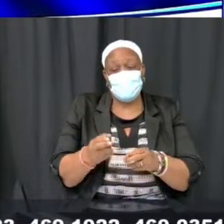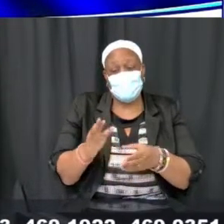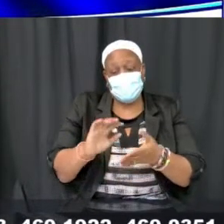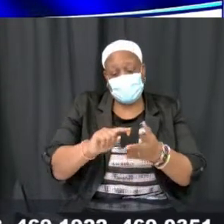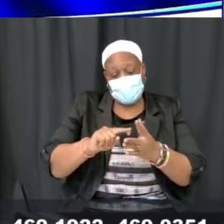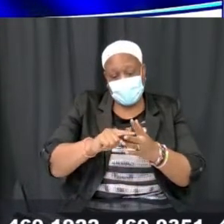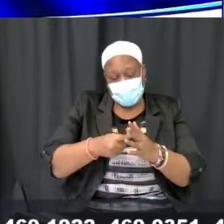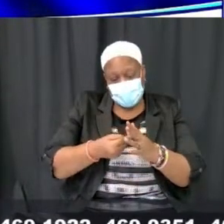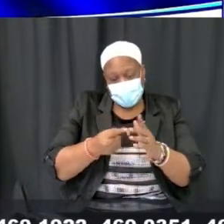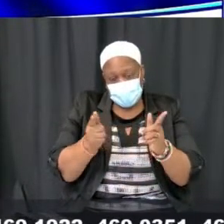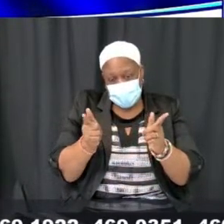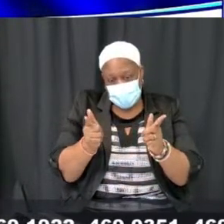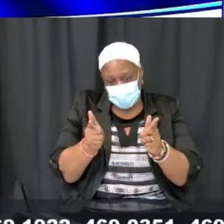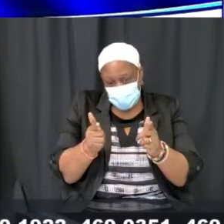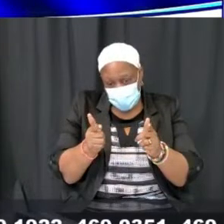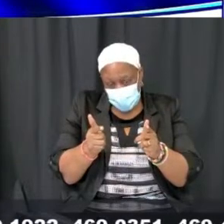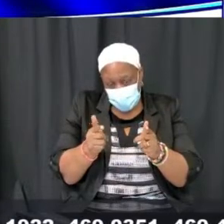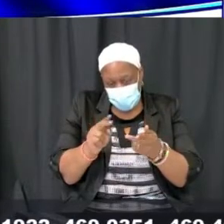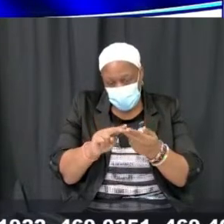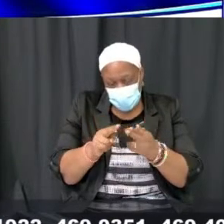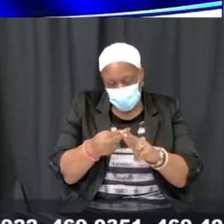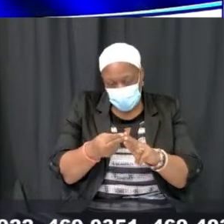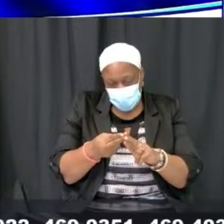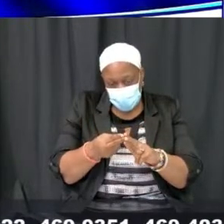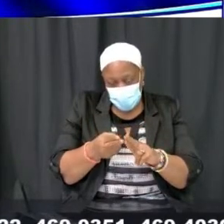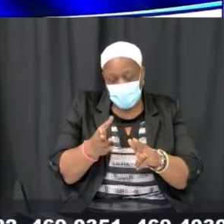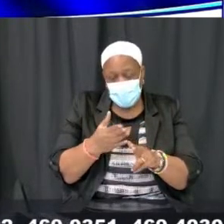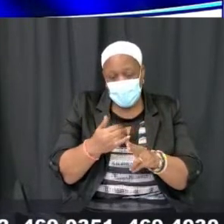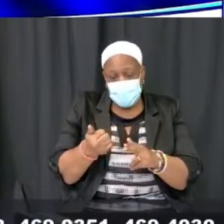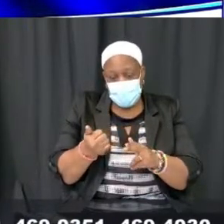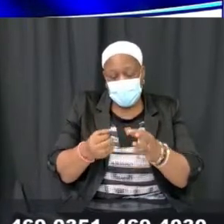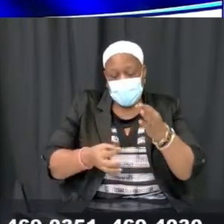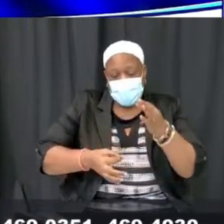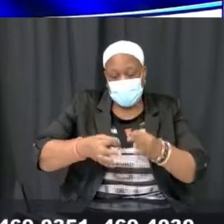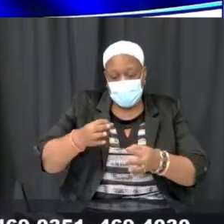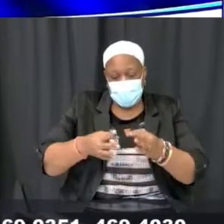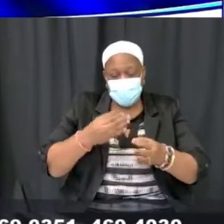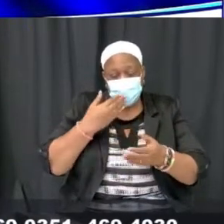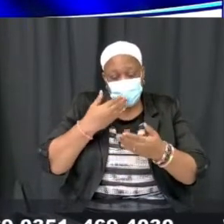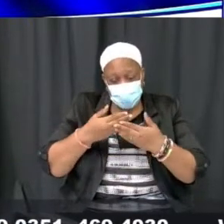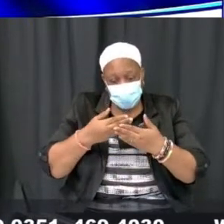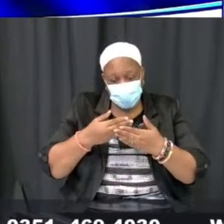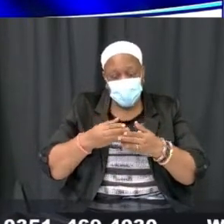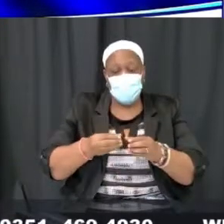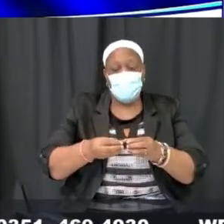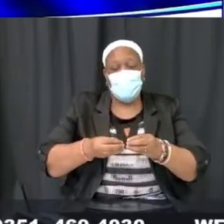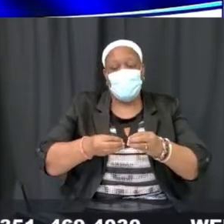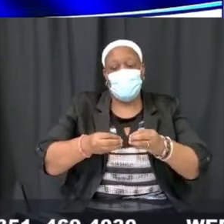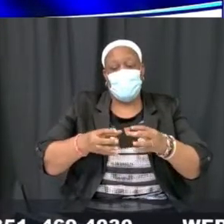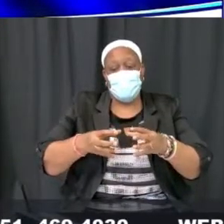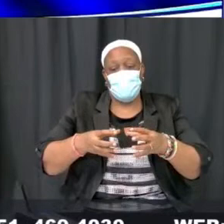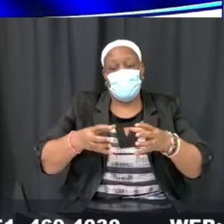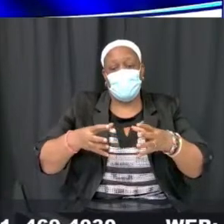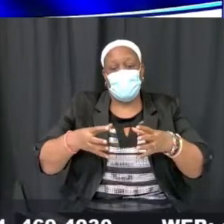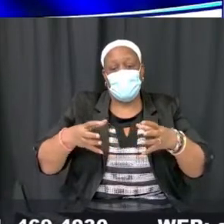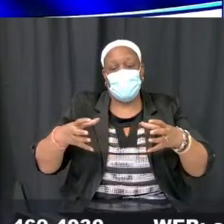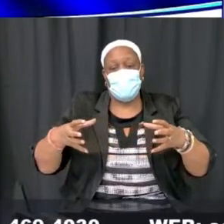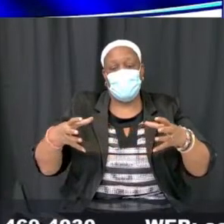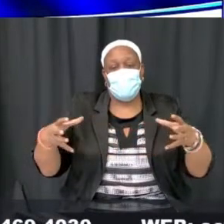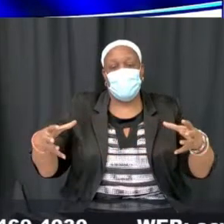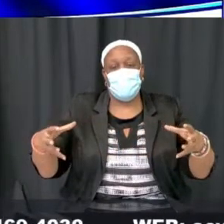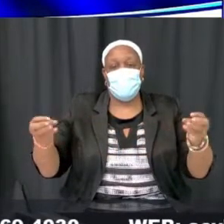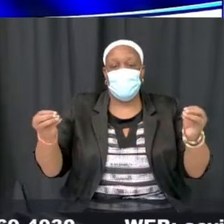look at the ferries, water taxis, and at what capacity they should function. We look at the business